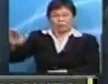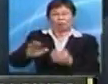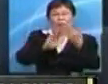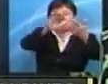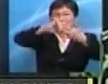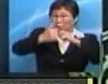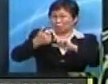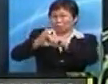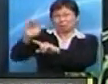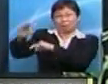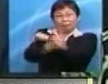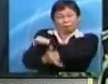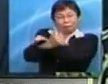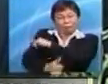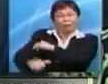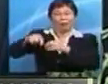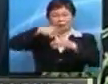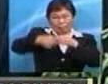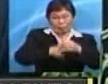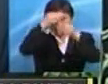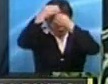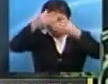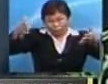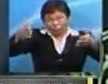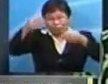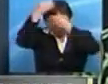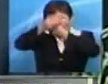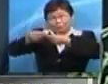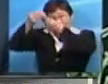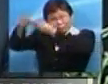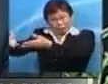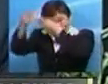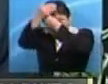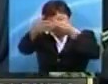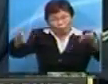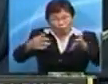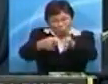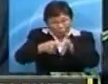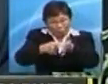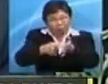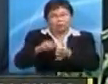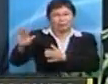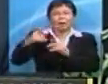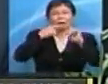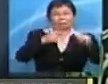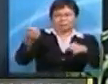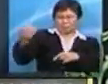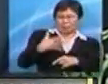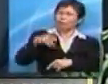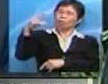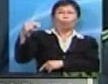any problems as regards information that is required. And the answer given to me was